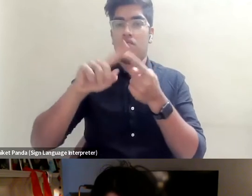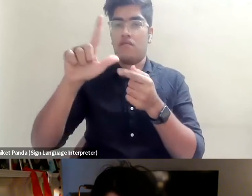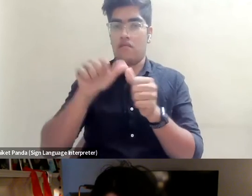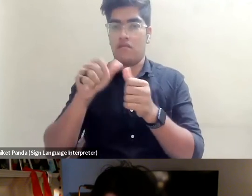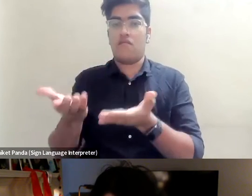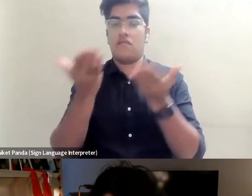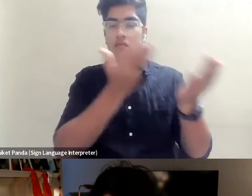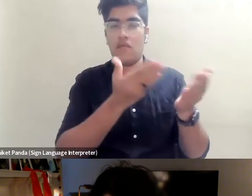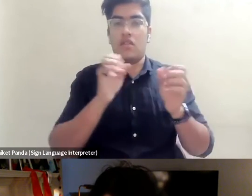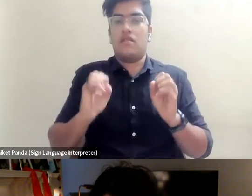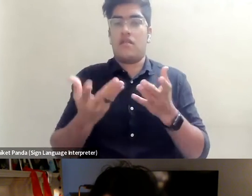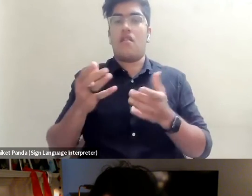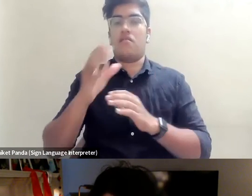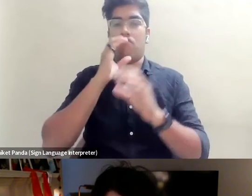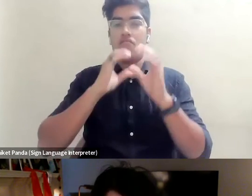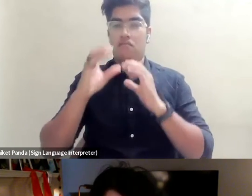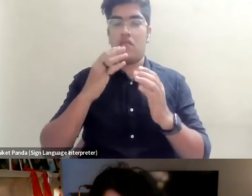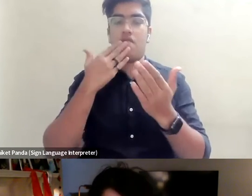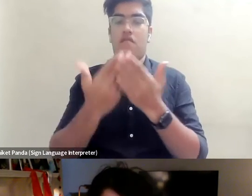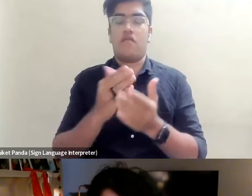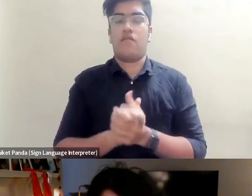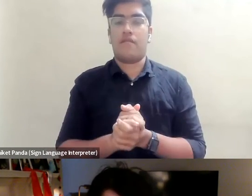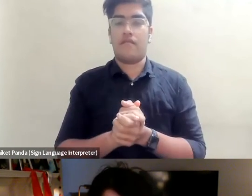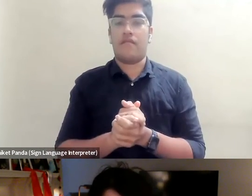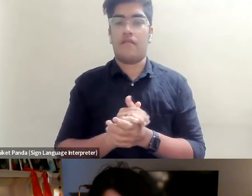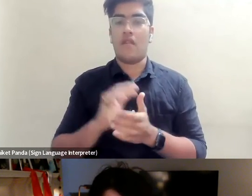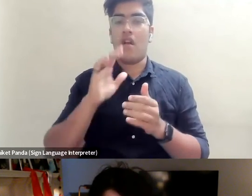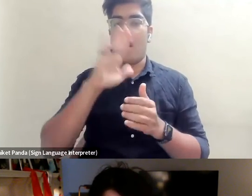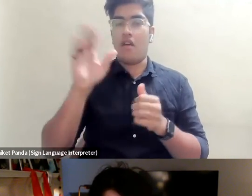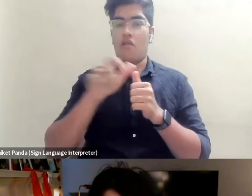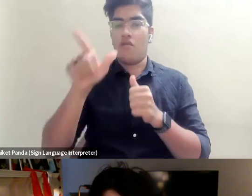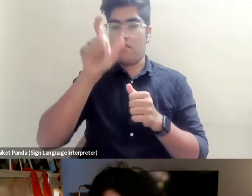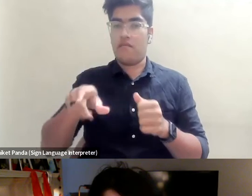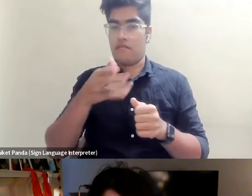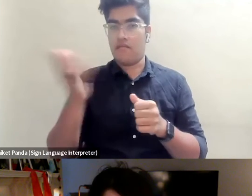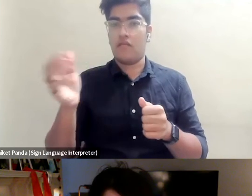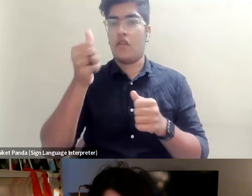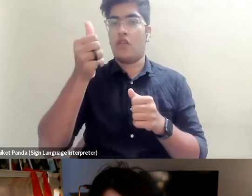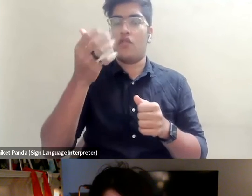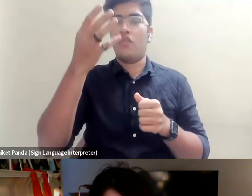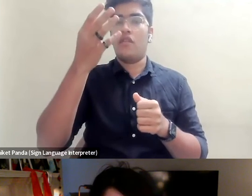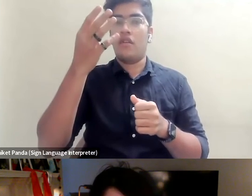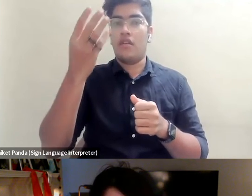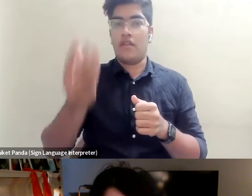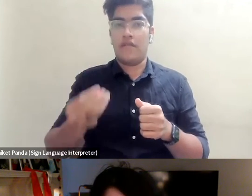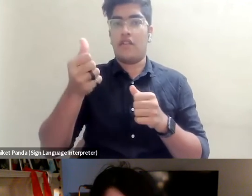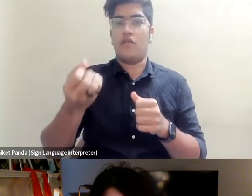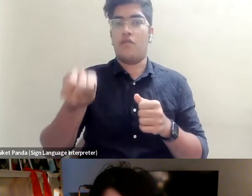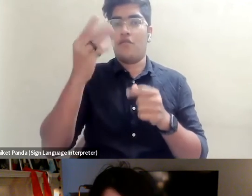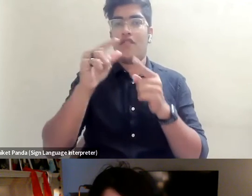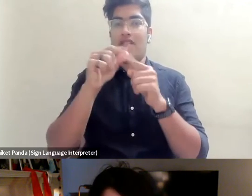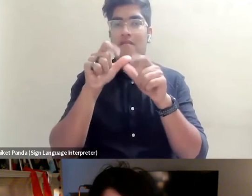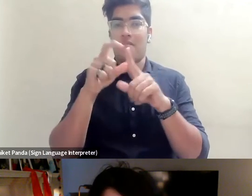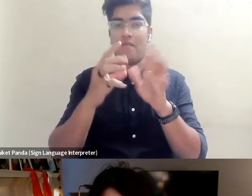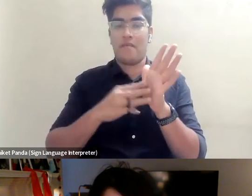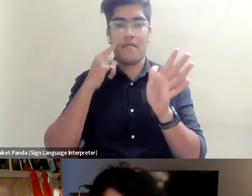you. Hi everyone, good evening and good morning to Padmini. And thank you